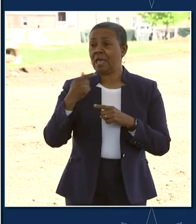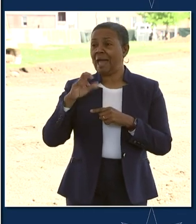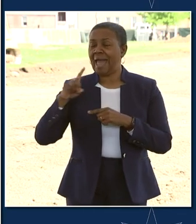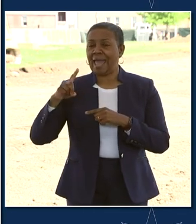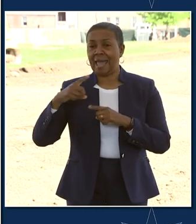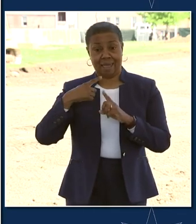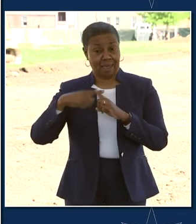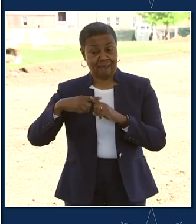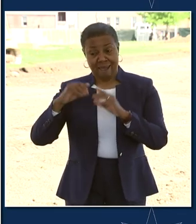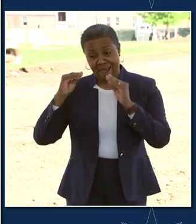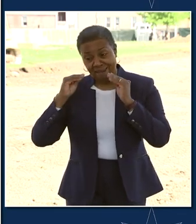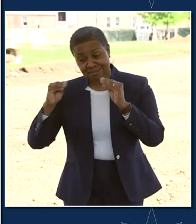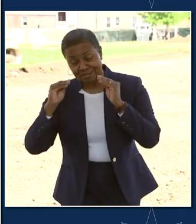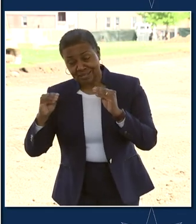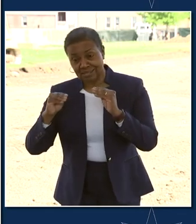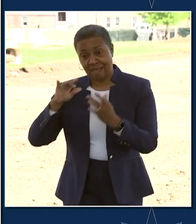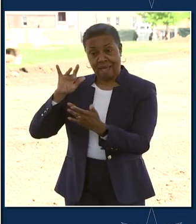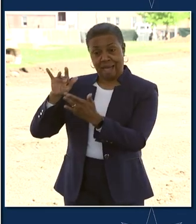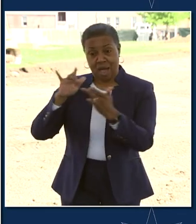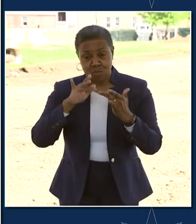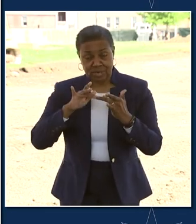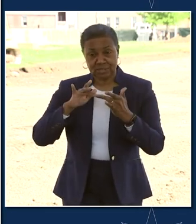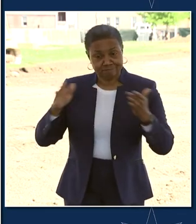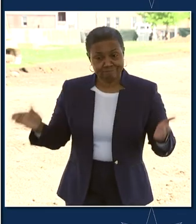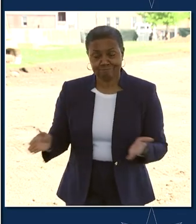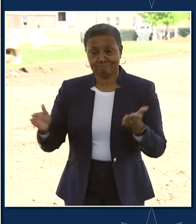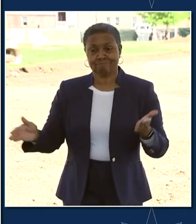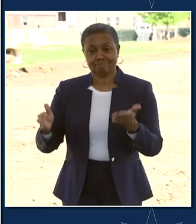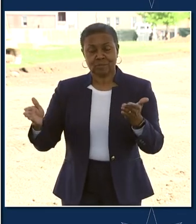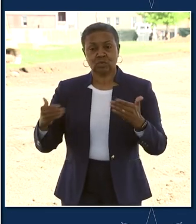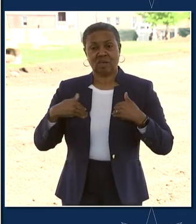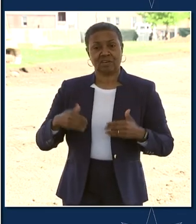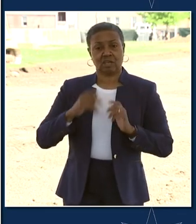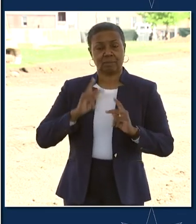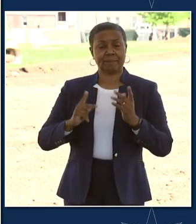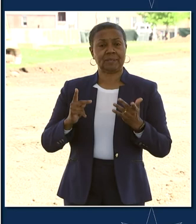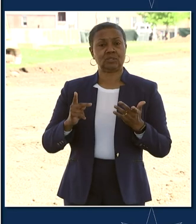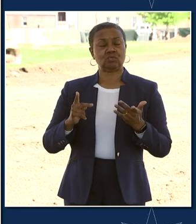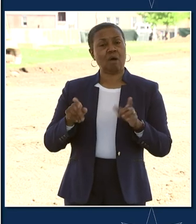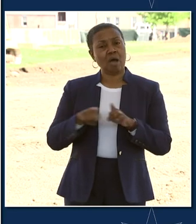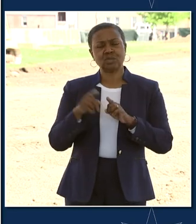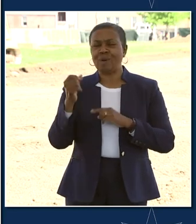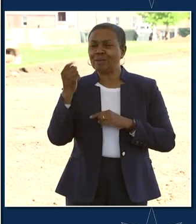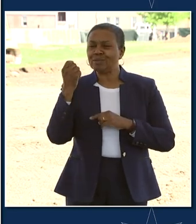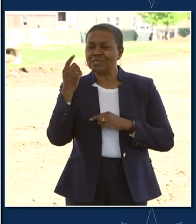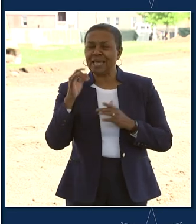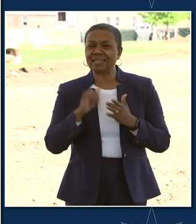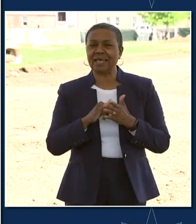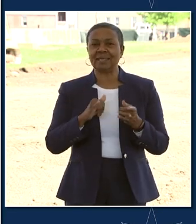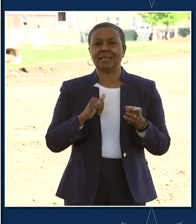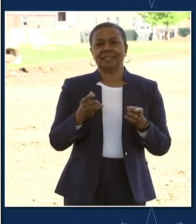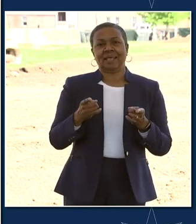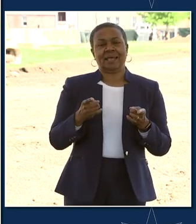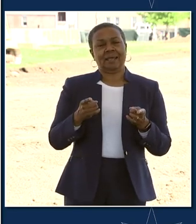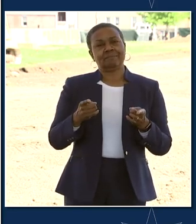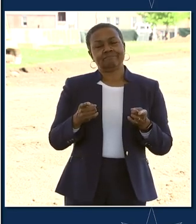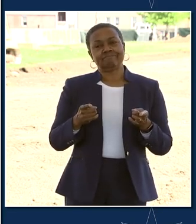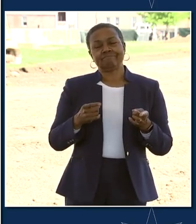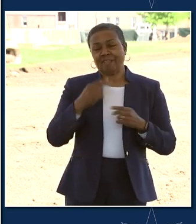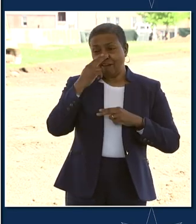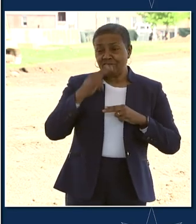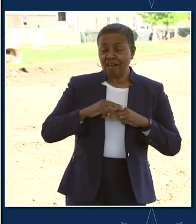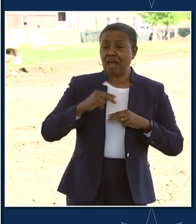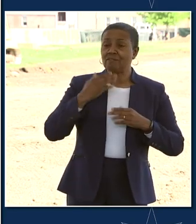is education, outreach, and encouragement to get our young people to also understand that there are great, fun,